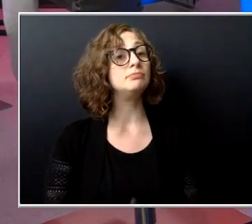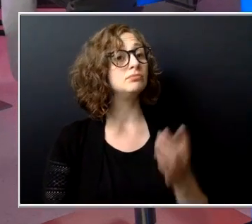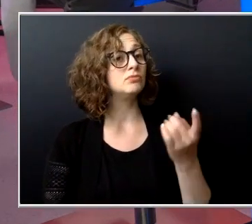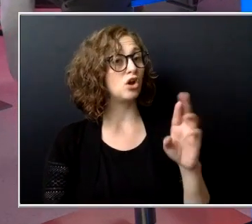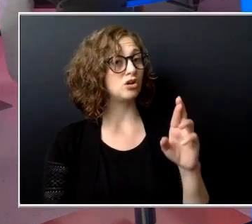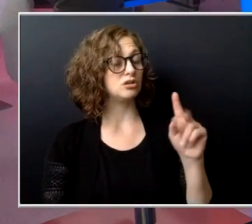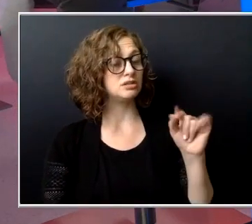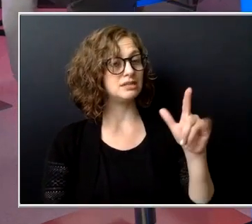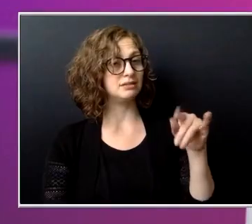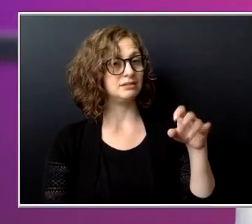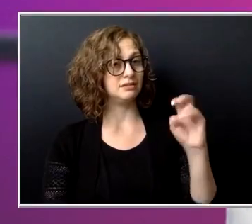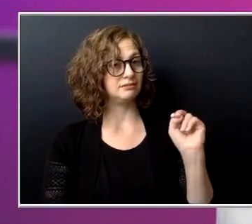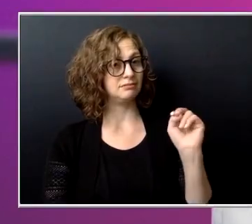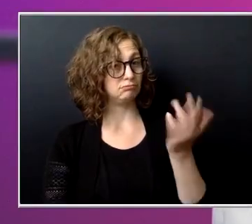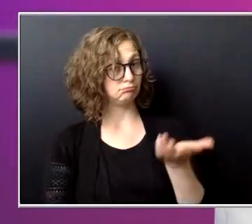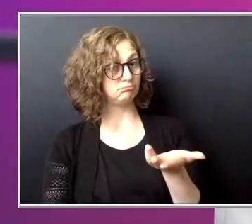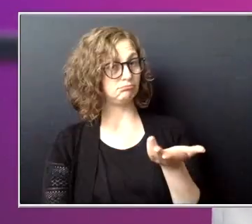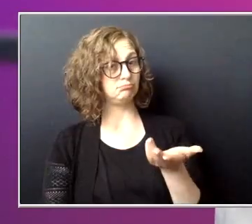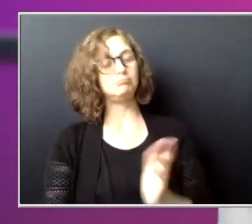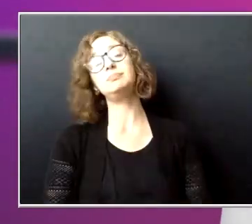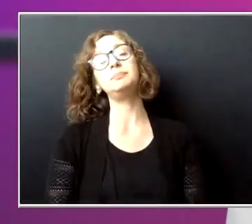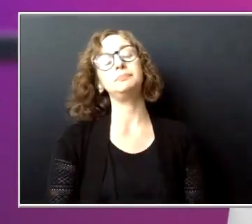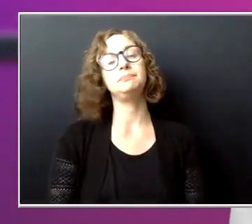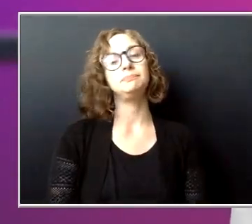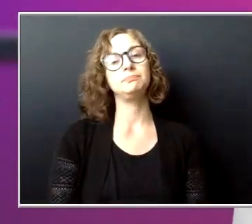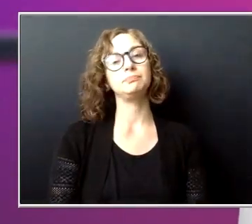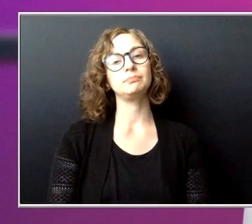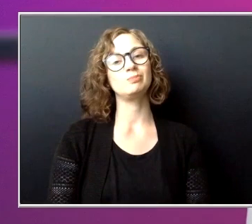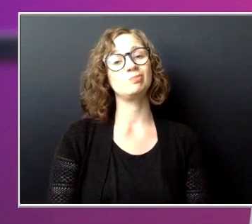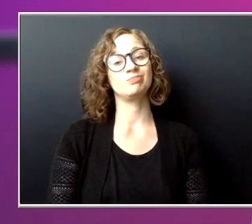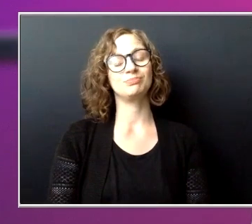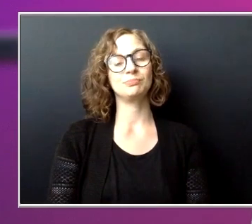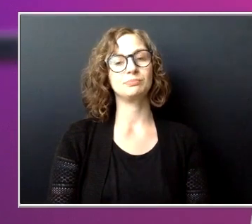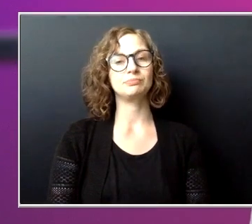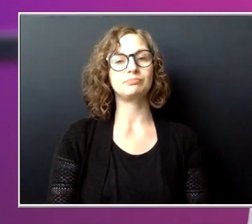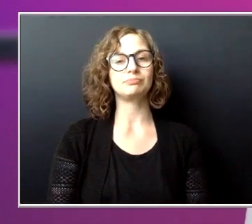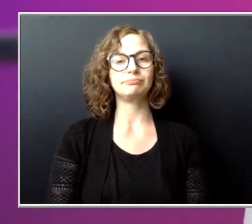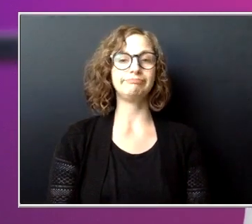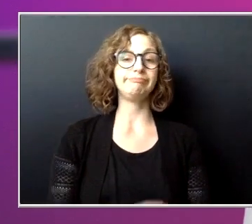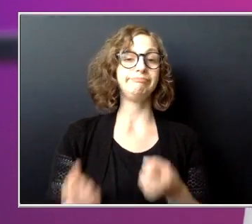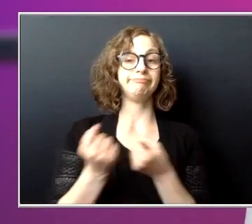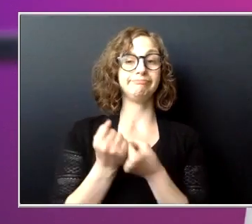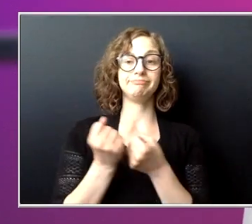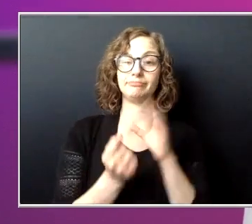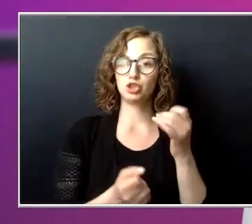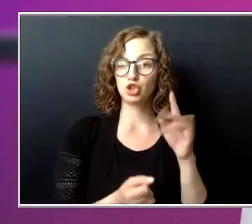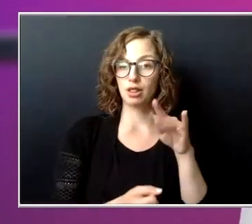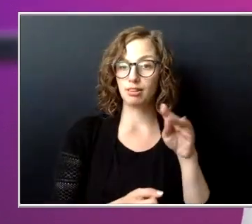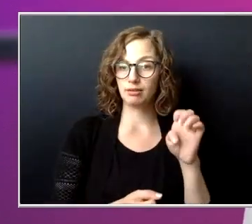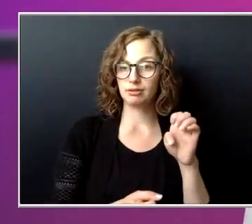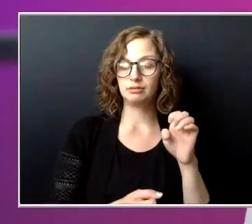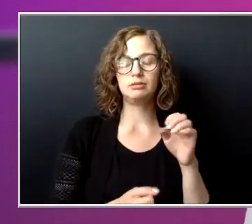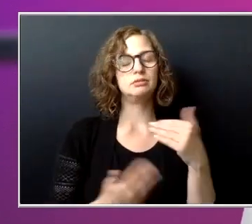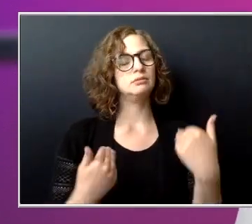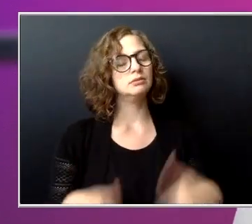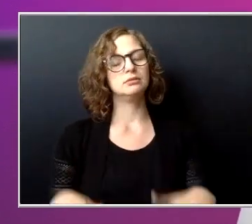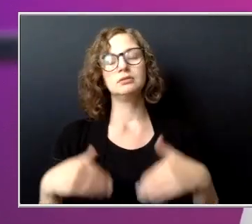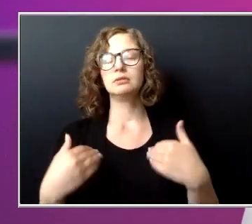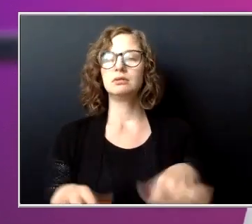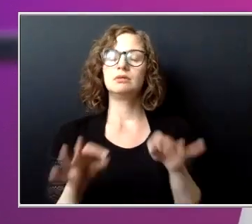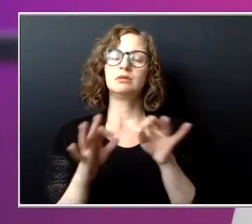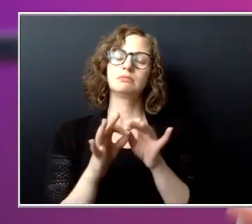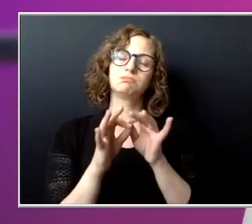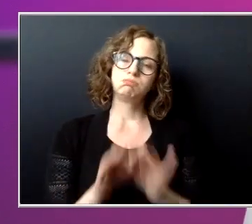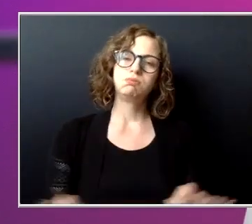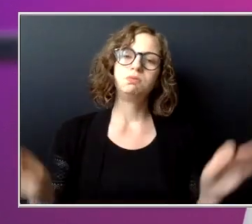viewers to know? Yeah, I think to echo a little bit of what Charlotte has said, I think it's just so important for people not just